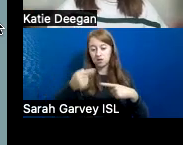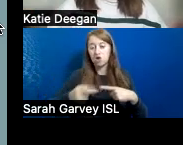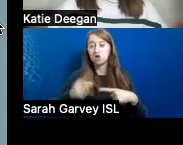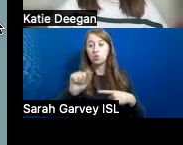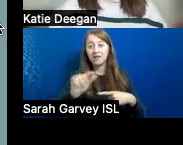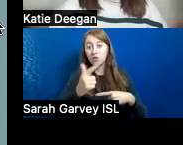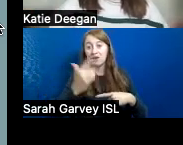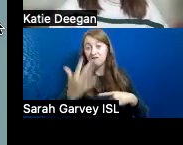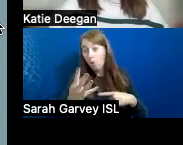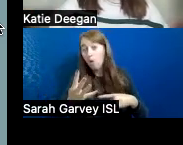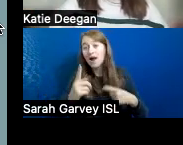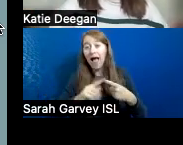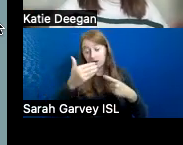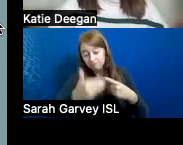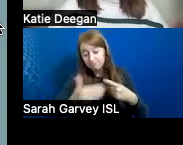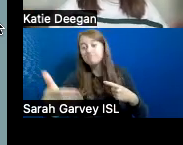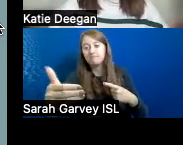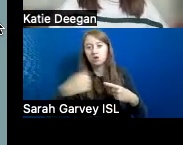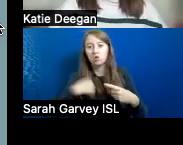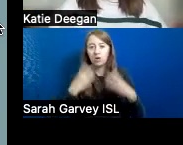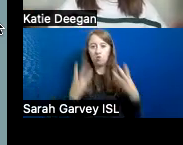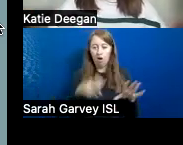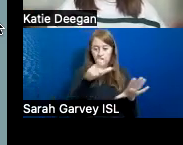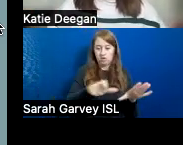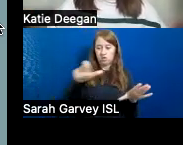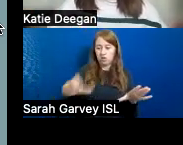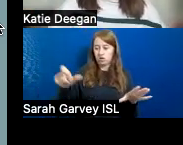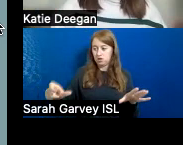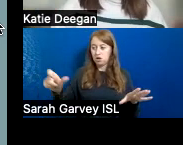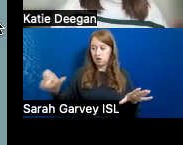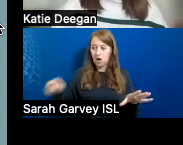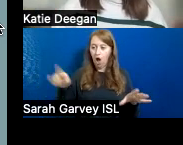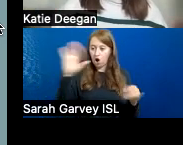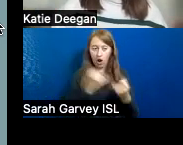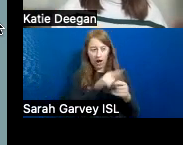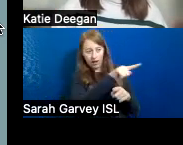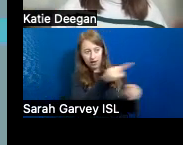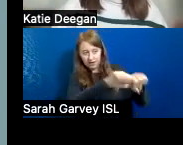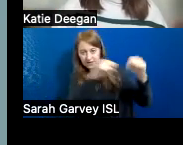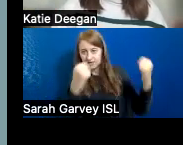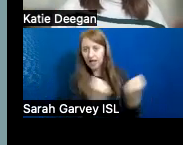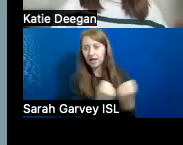our candidate pool looks exactly like the society in which they're trying to represent.